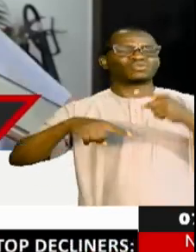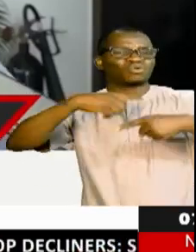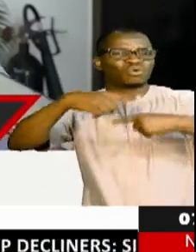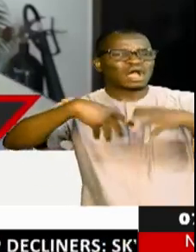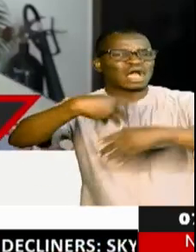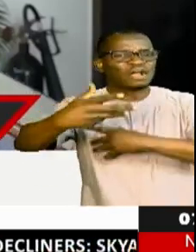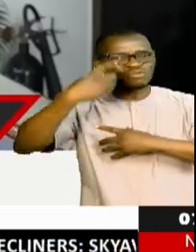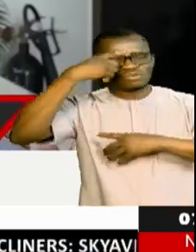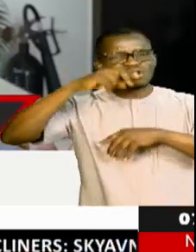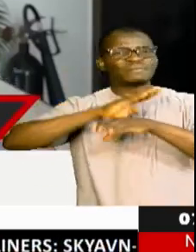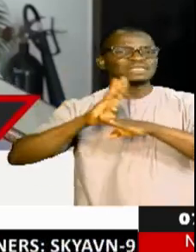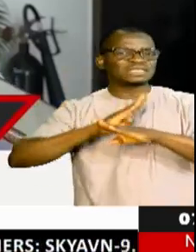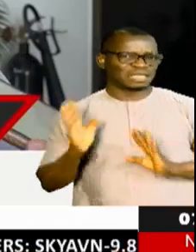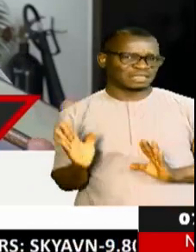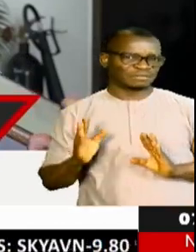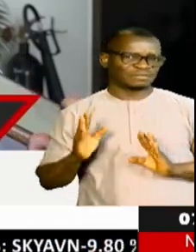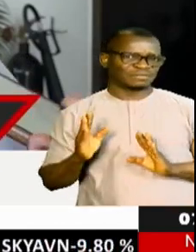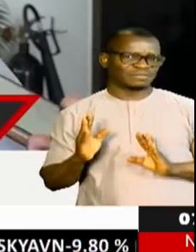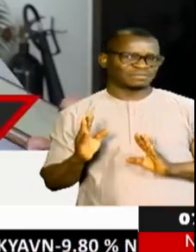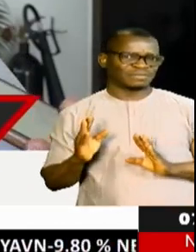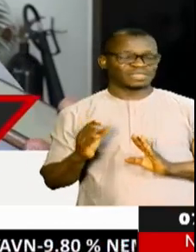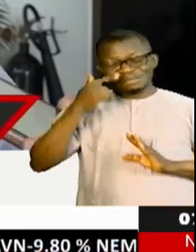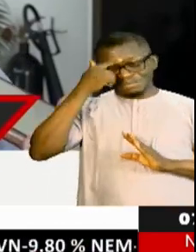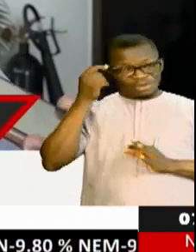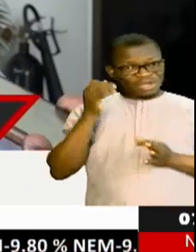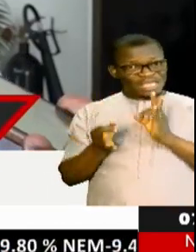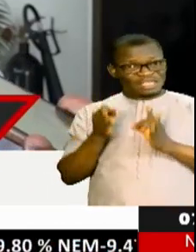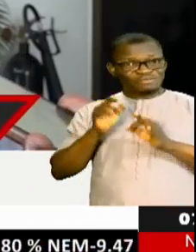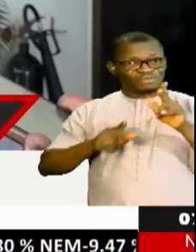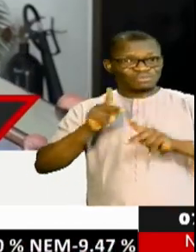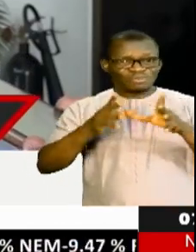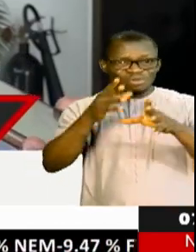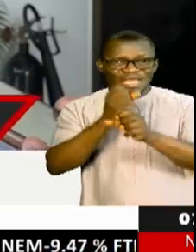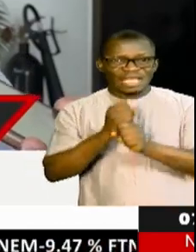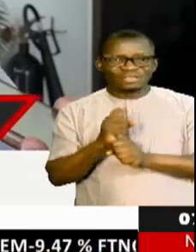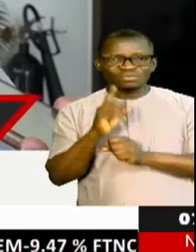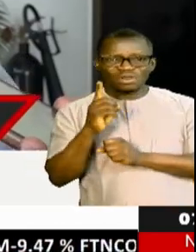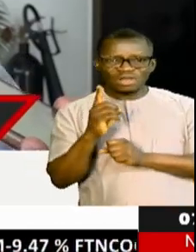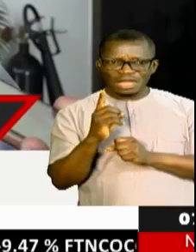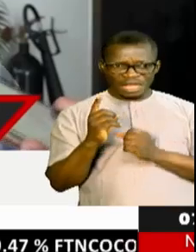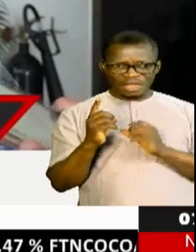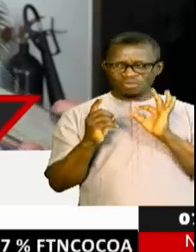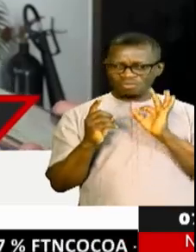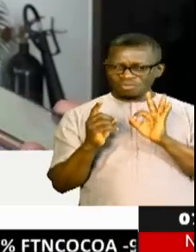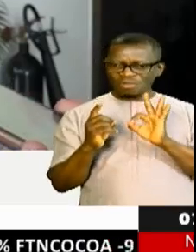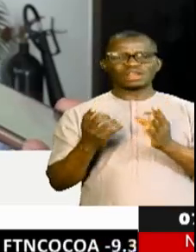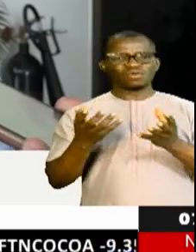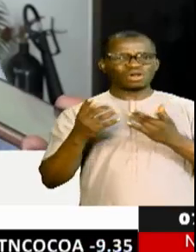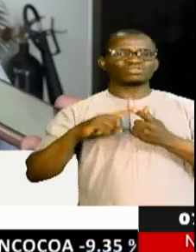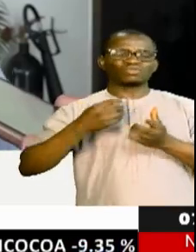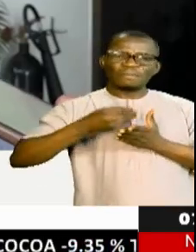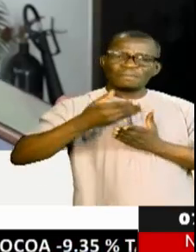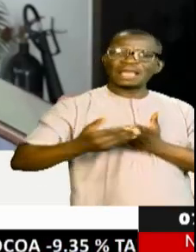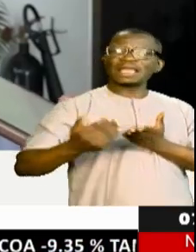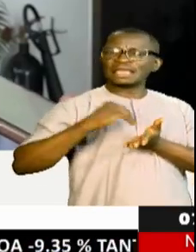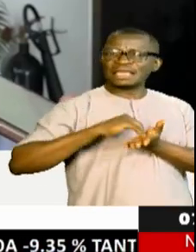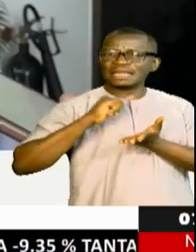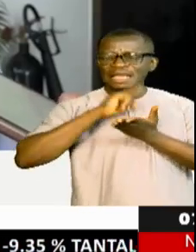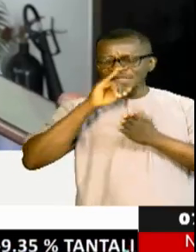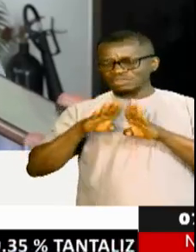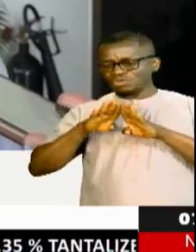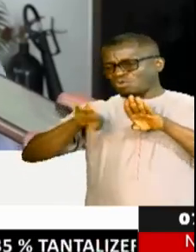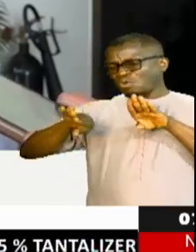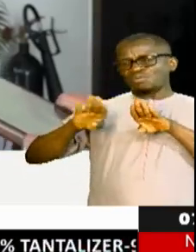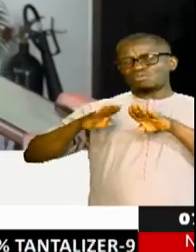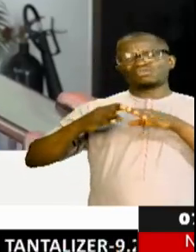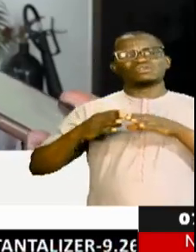even selling national fabrics. Because if people receive one and it's worn out, they want to buy again. That is an open door for business.